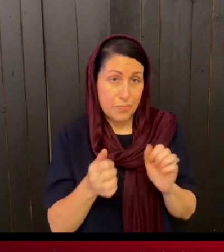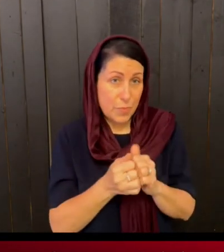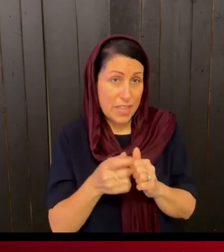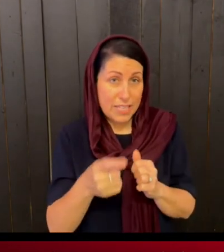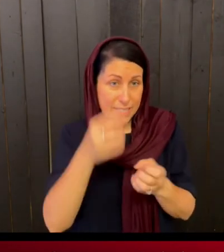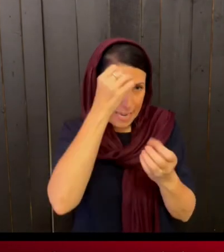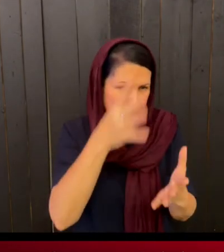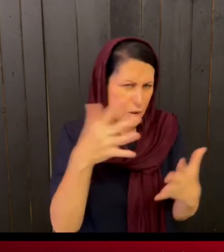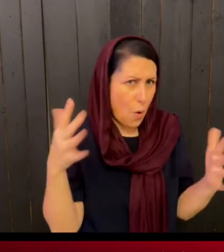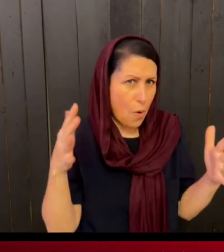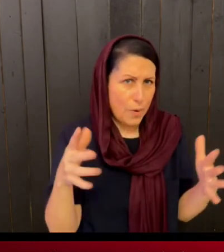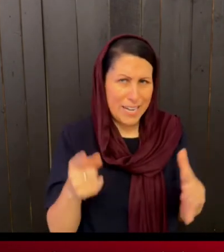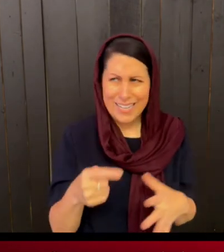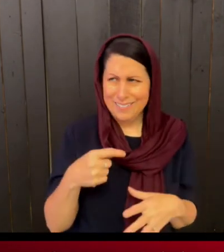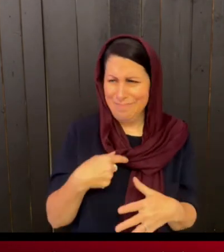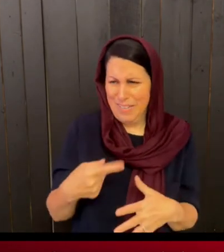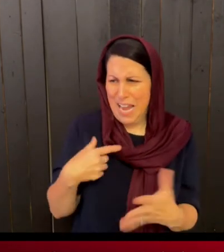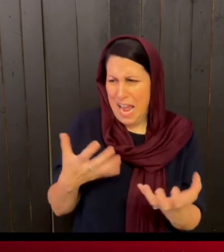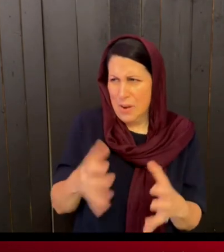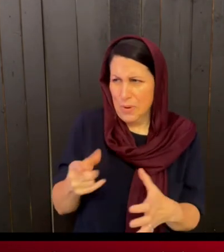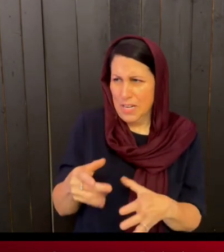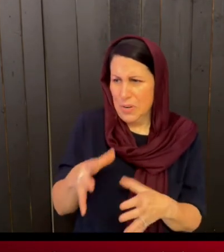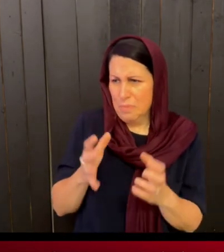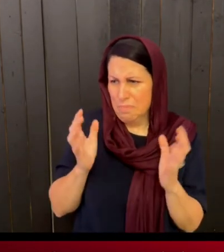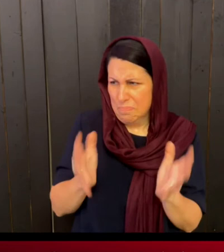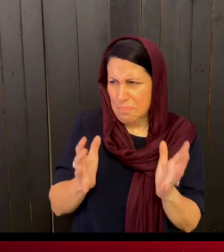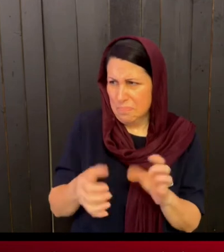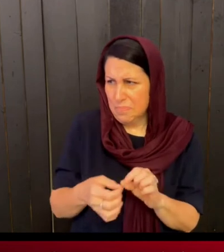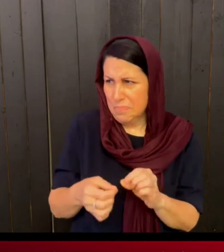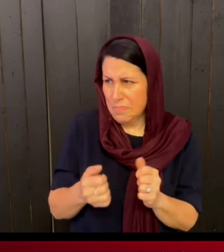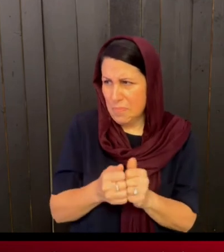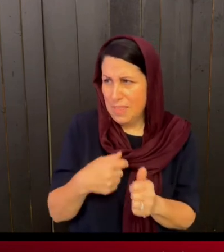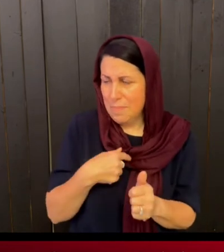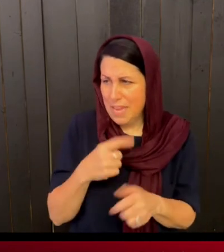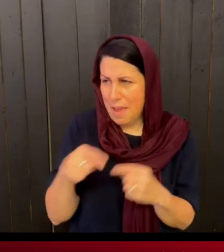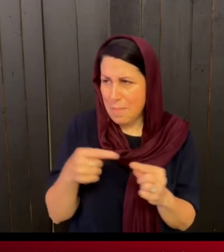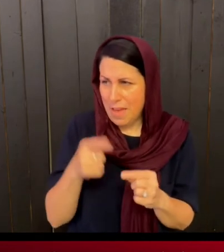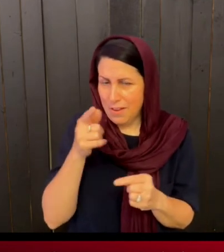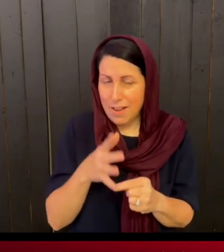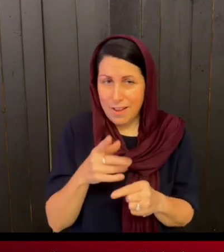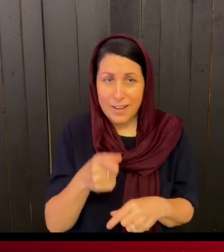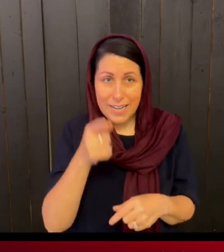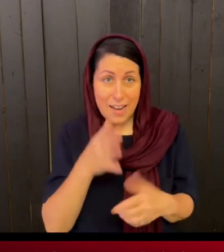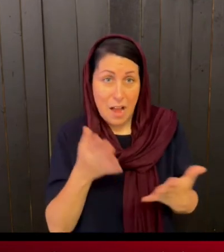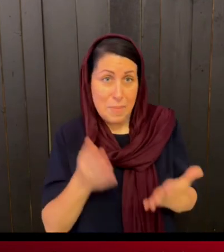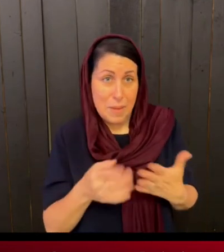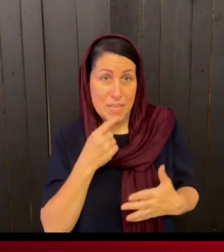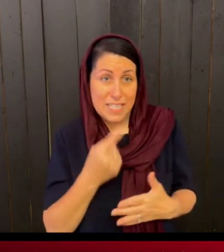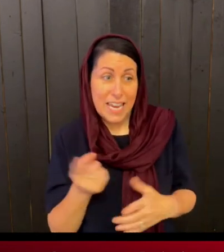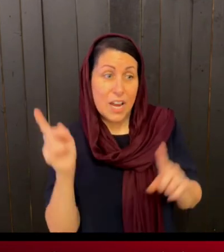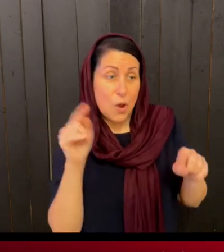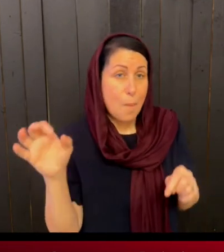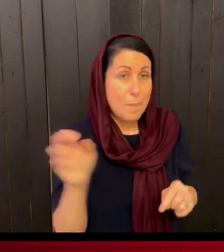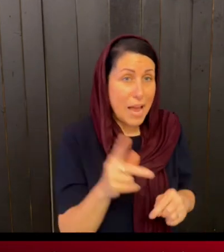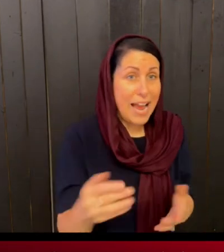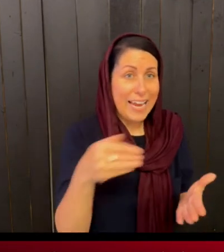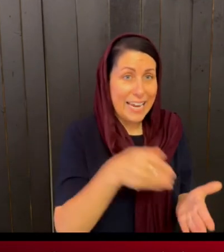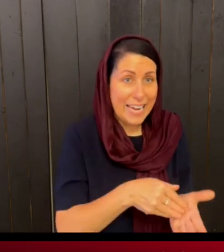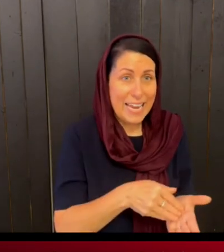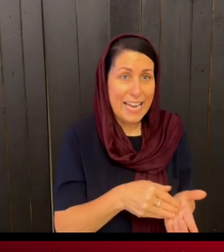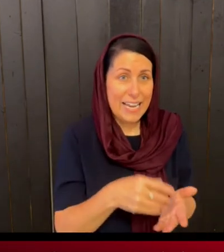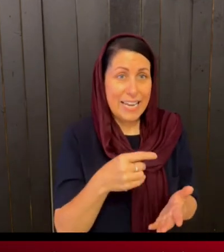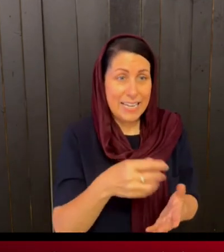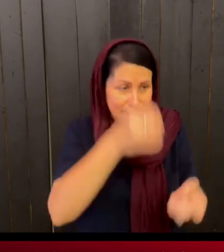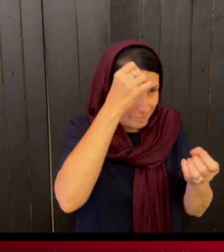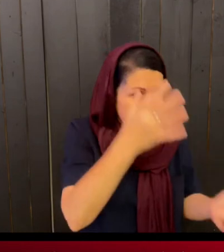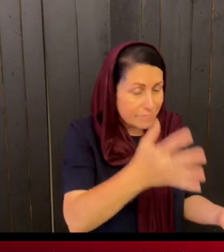about your God. And so then God may say, go back and talk to him again. And that may not make any sense to us.